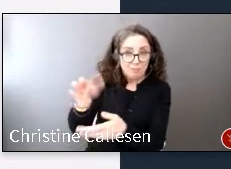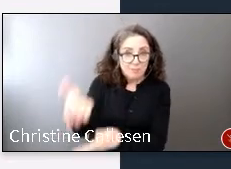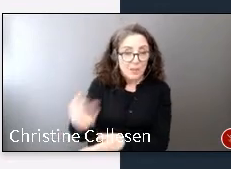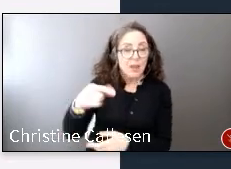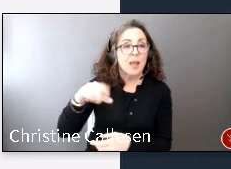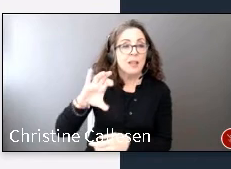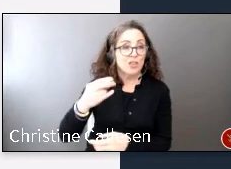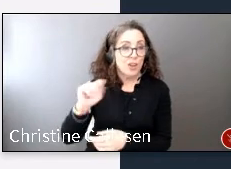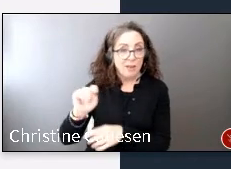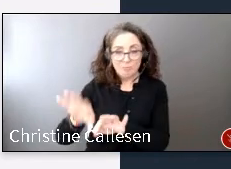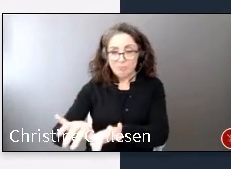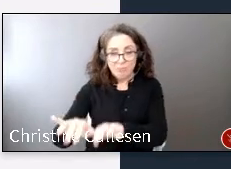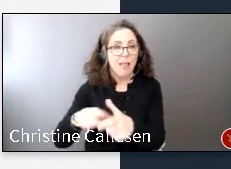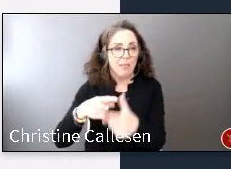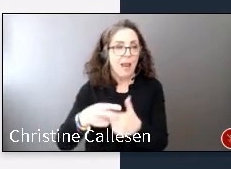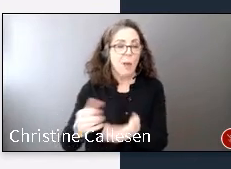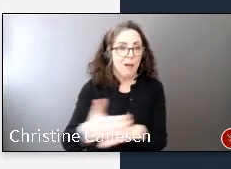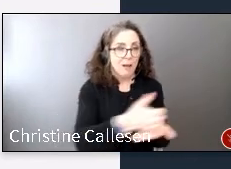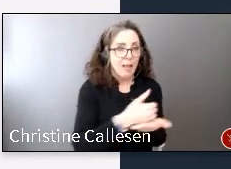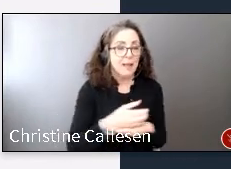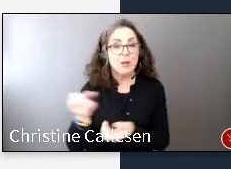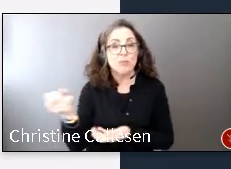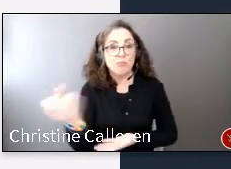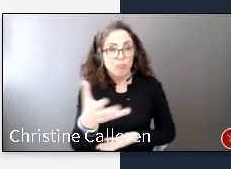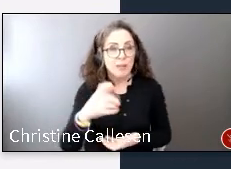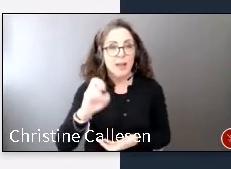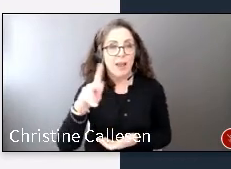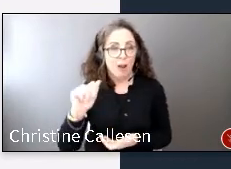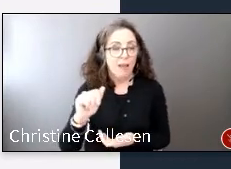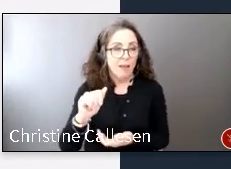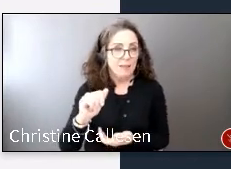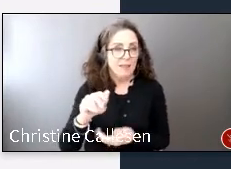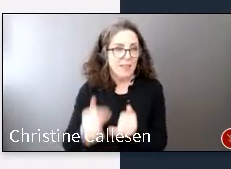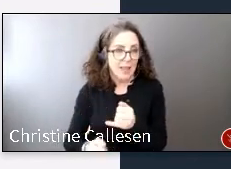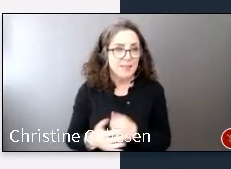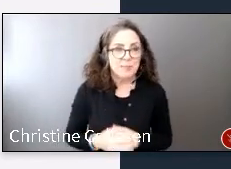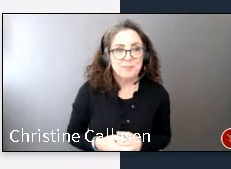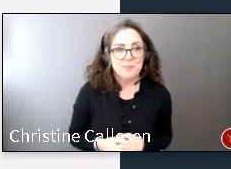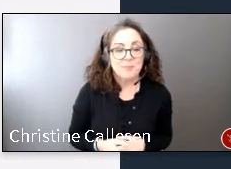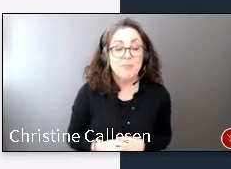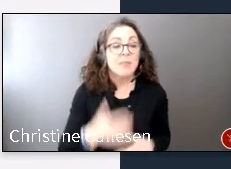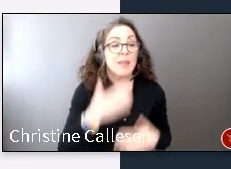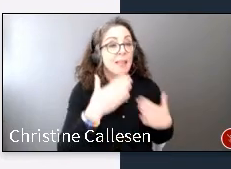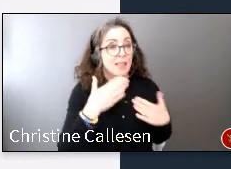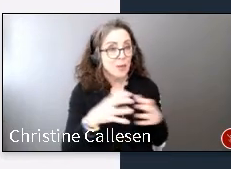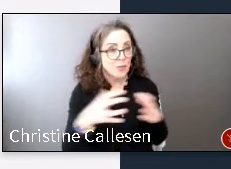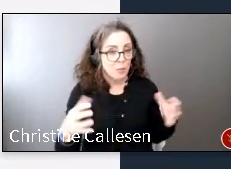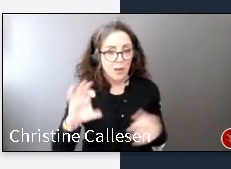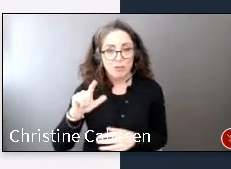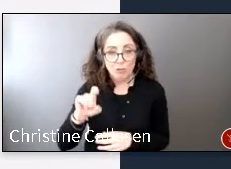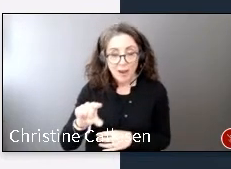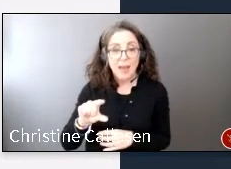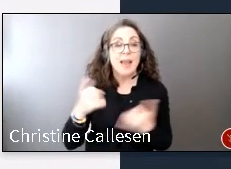and I will be collecting them and giving them to Erica at the end. Yep. Thanks, everyone. Thank you so much, Craig. Now